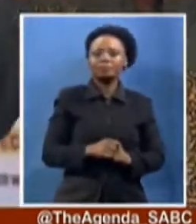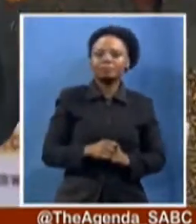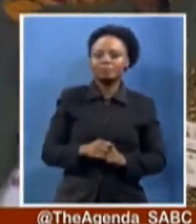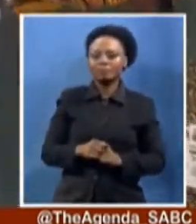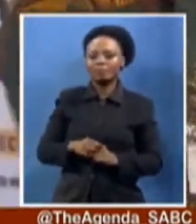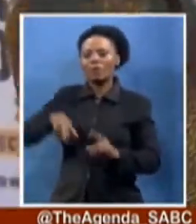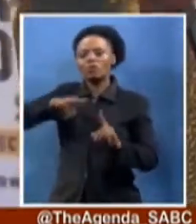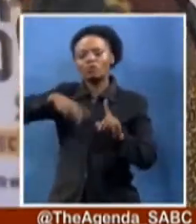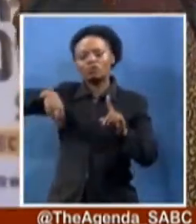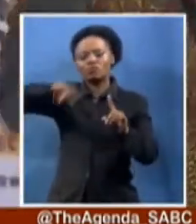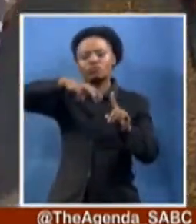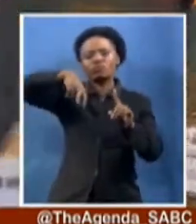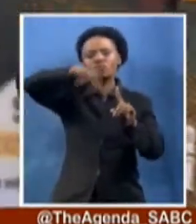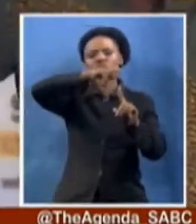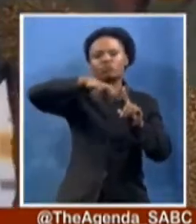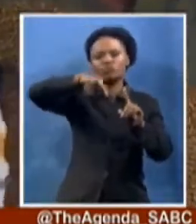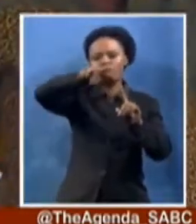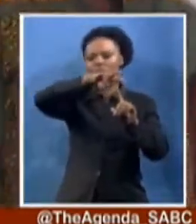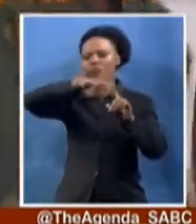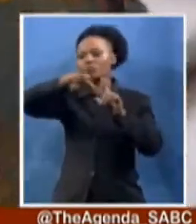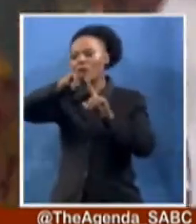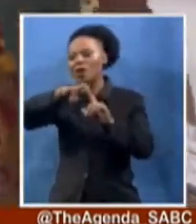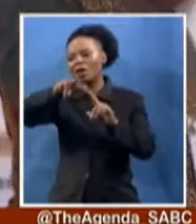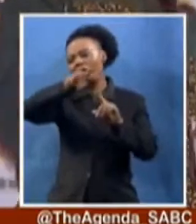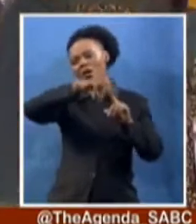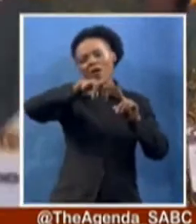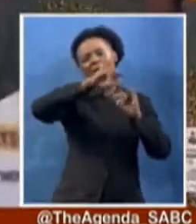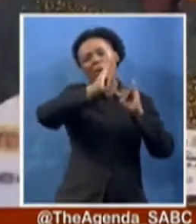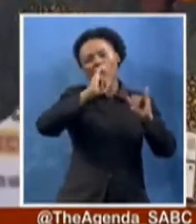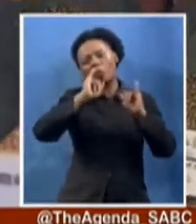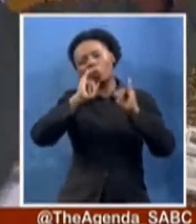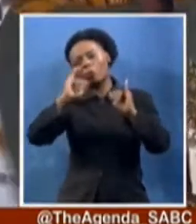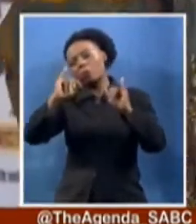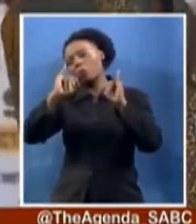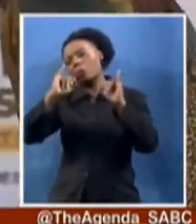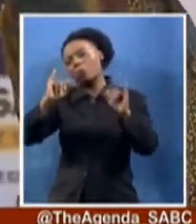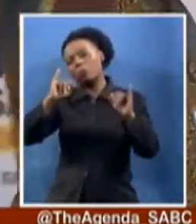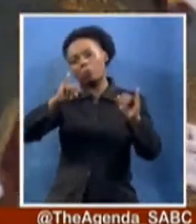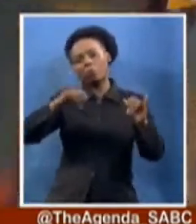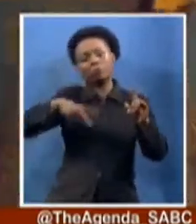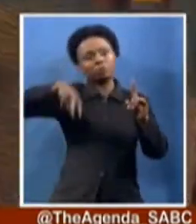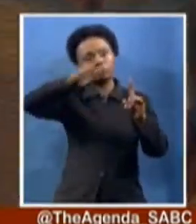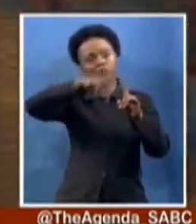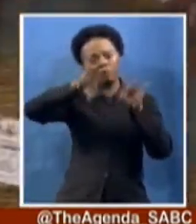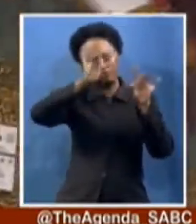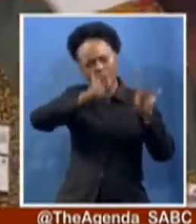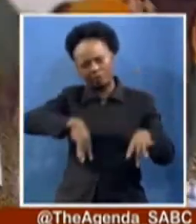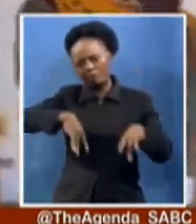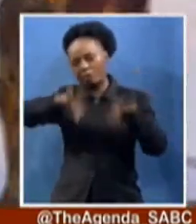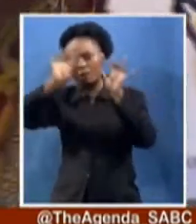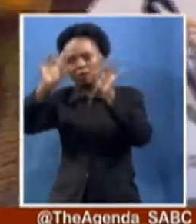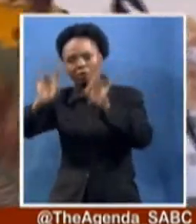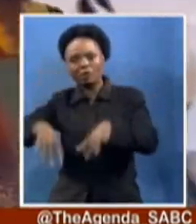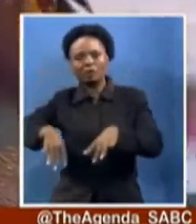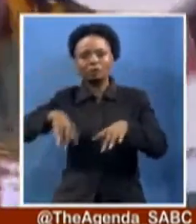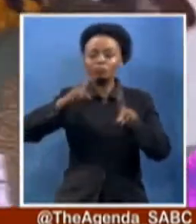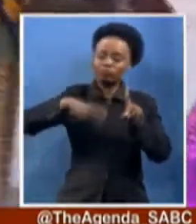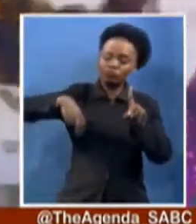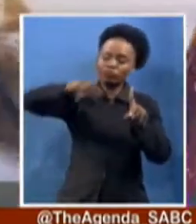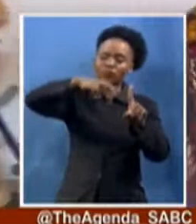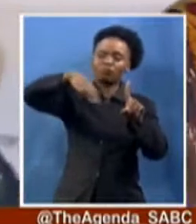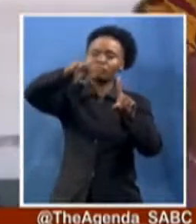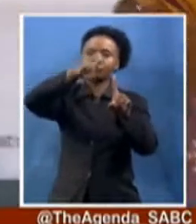a journey of misery. It was a journey to freedom. It was